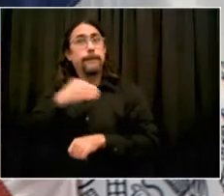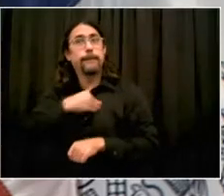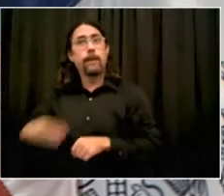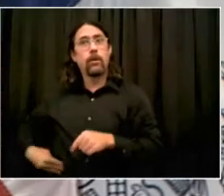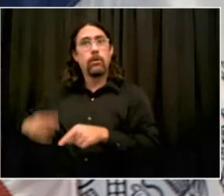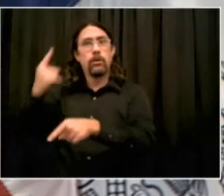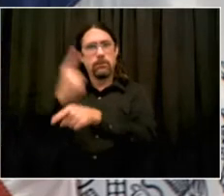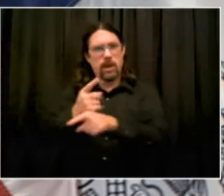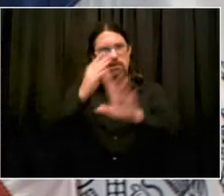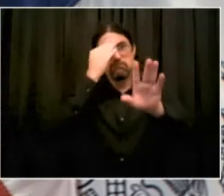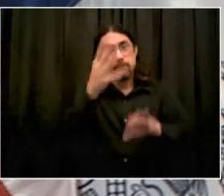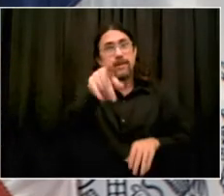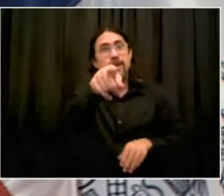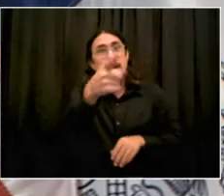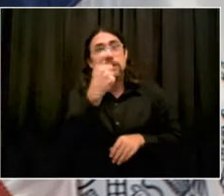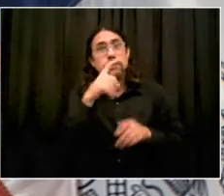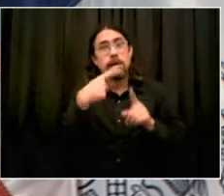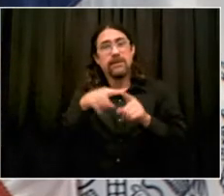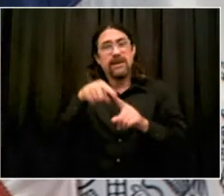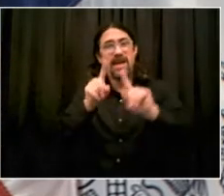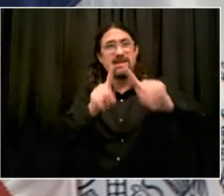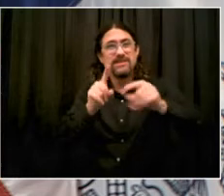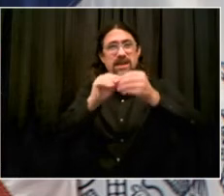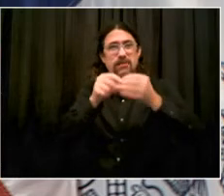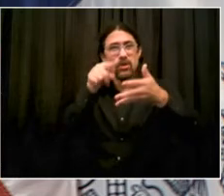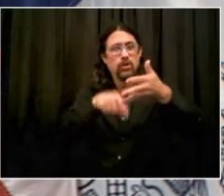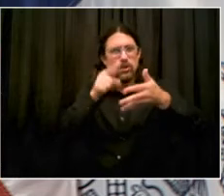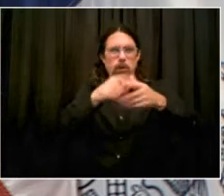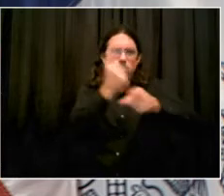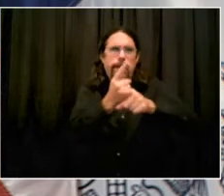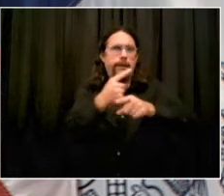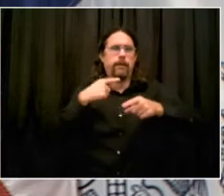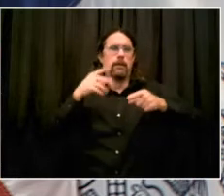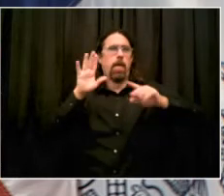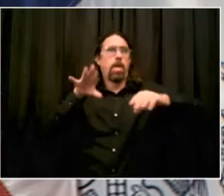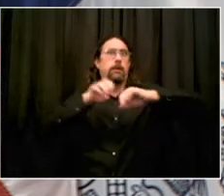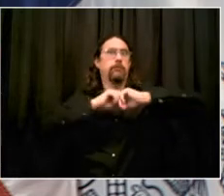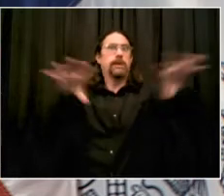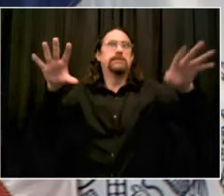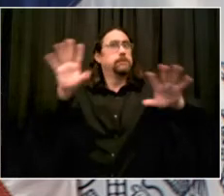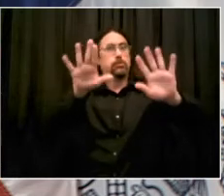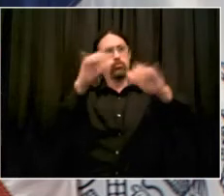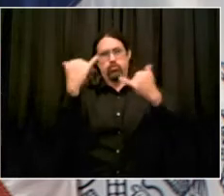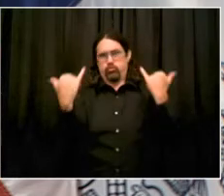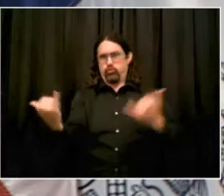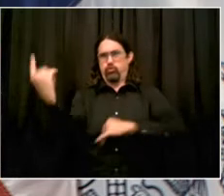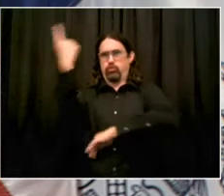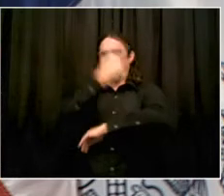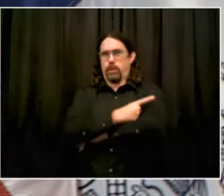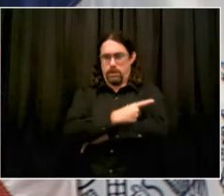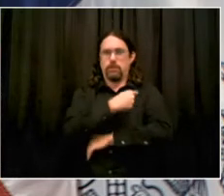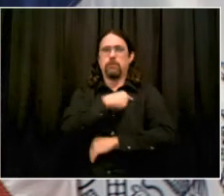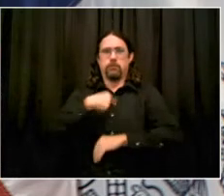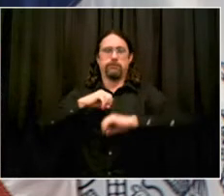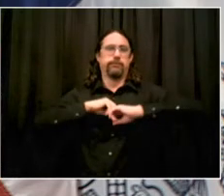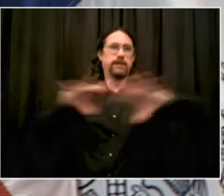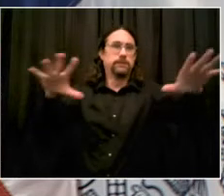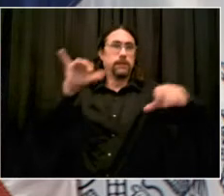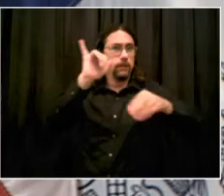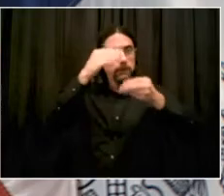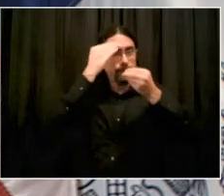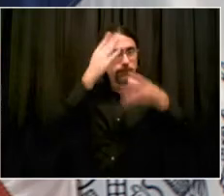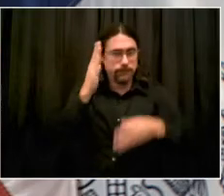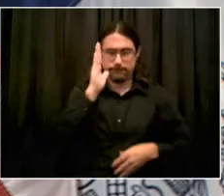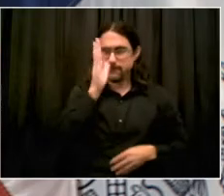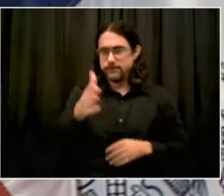said something to the effect that City Hall had dropped the ball in this conversation of going back to schools. So